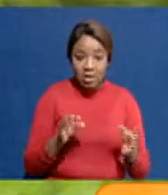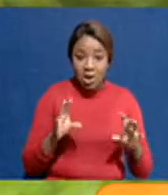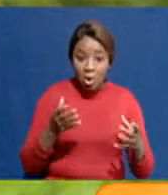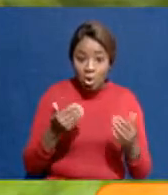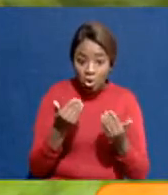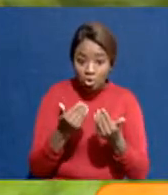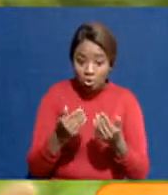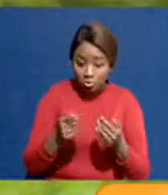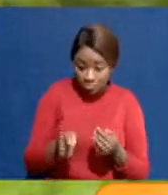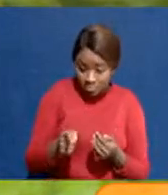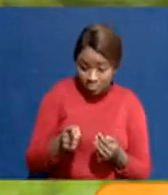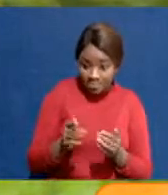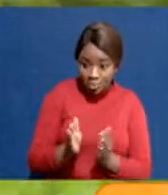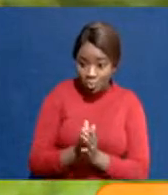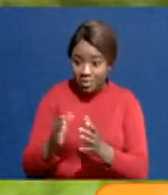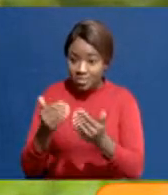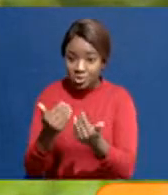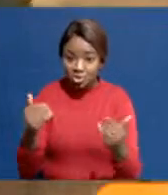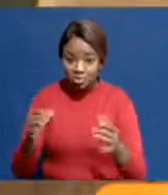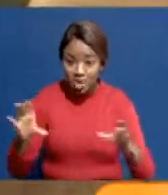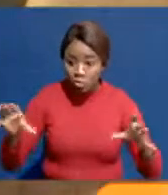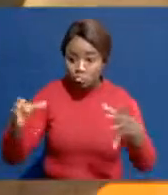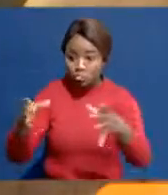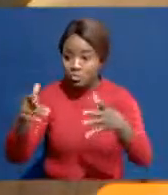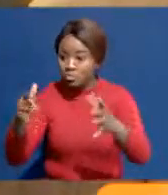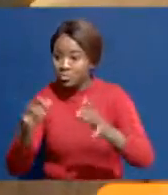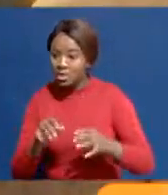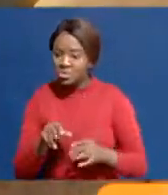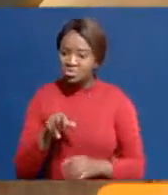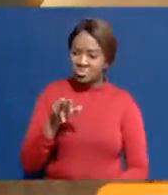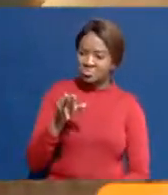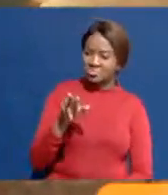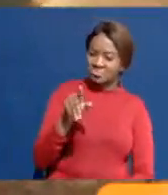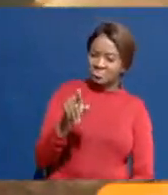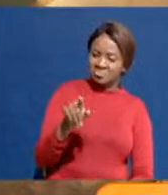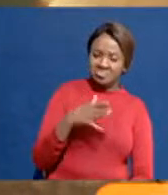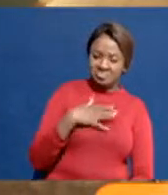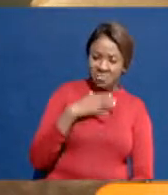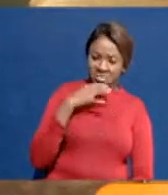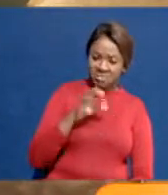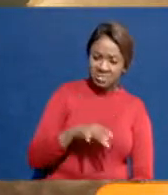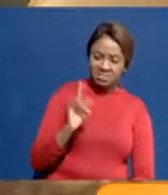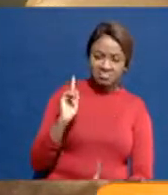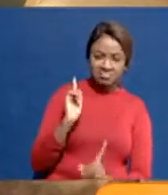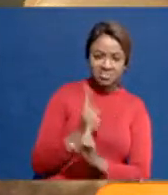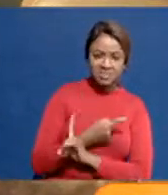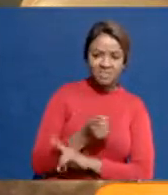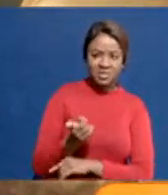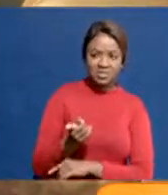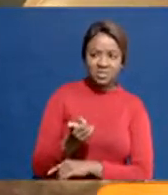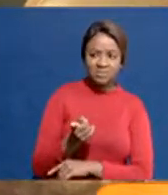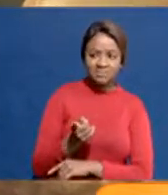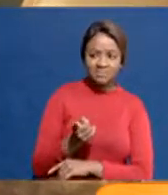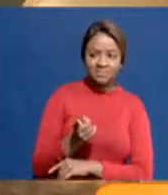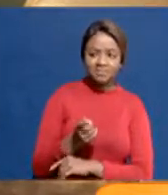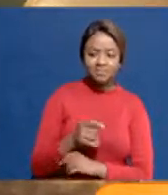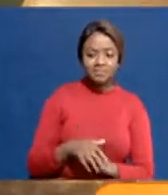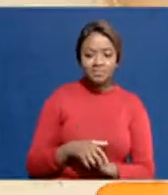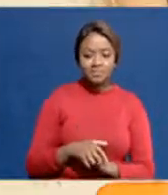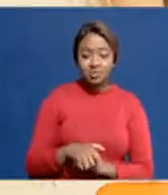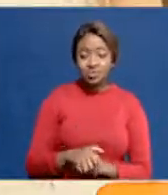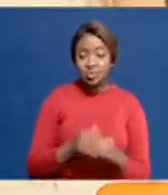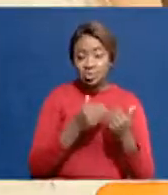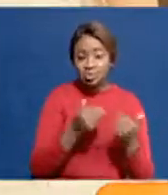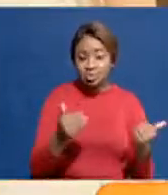actually see he's different from the others. Diagnosing children with autism spectrum disorder, or